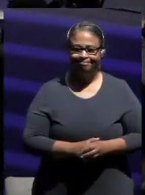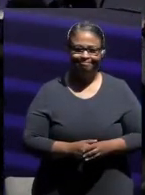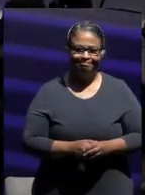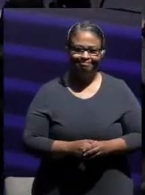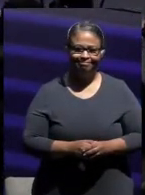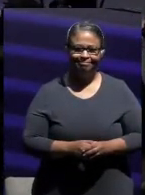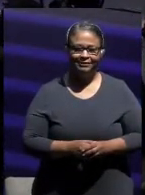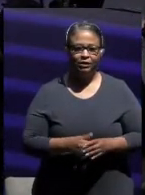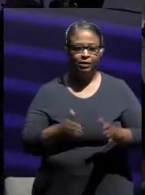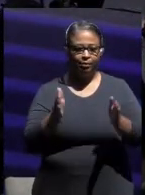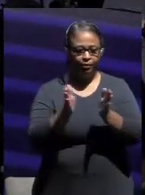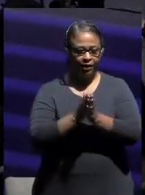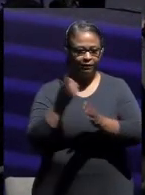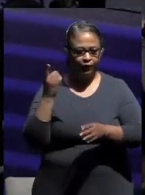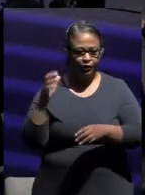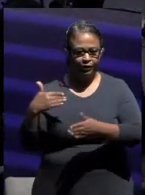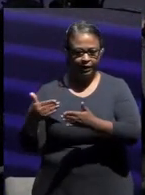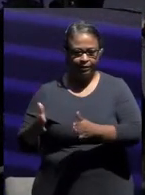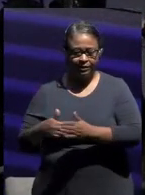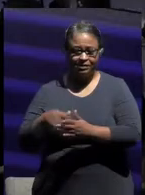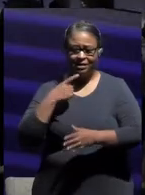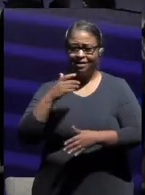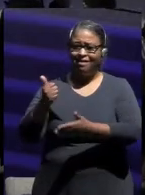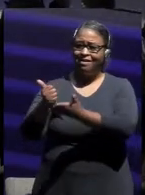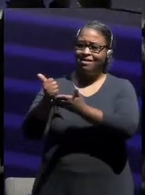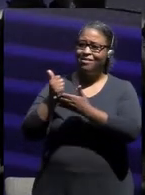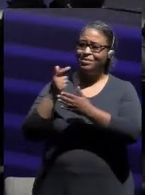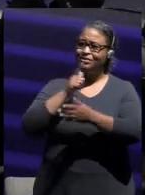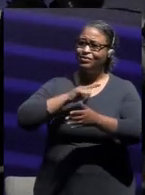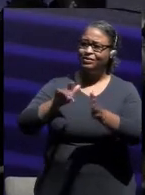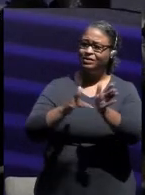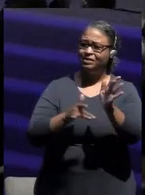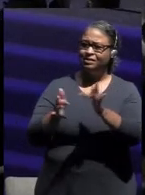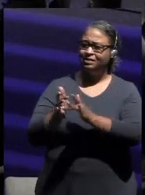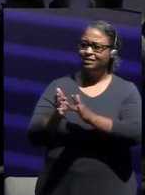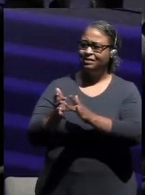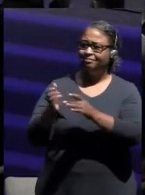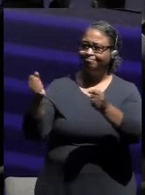And I want you to pray for this person. I want you to say, help us, Lord Jesus.